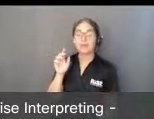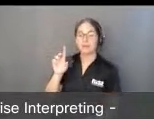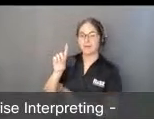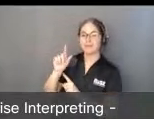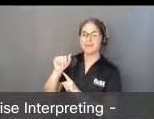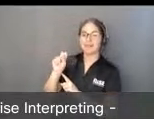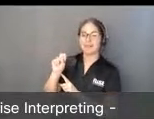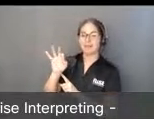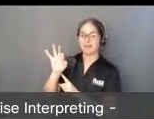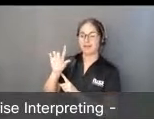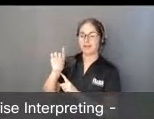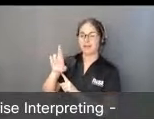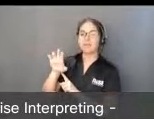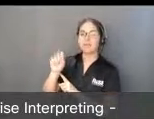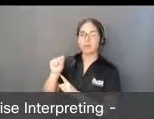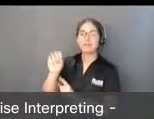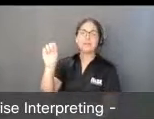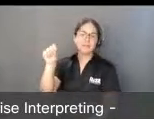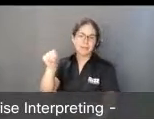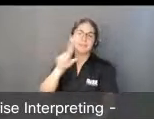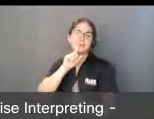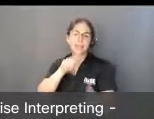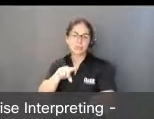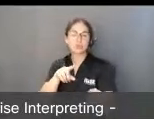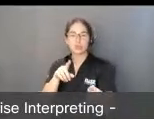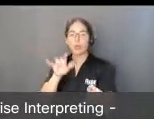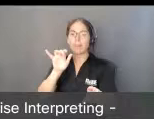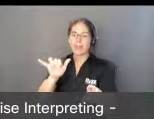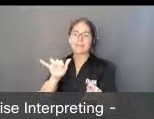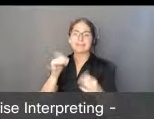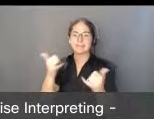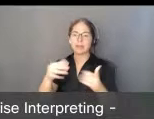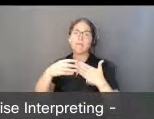It does. I think it gives at least some sense, and obviously it's a moving target. So